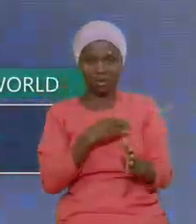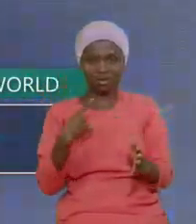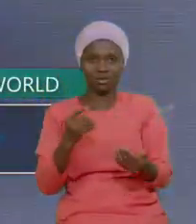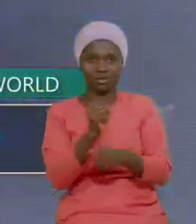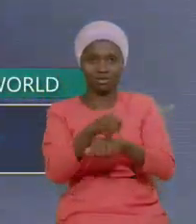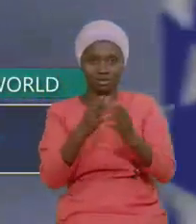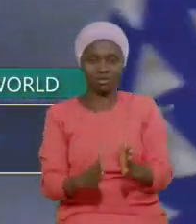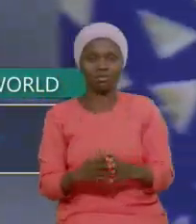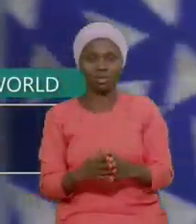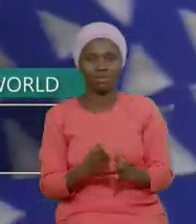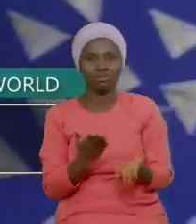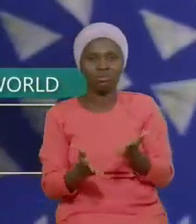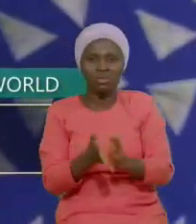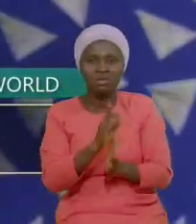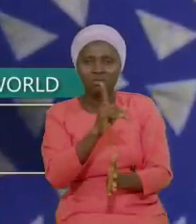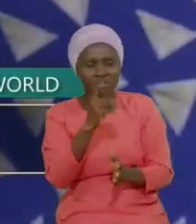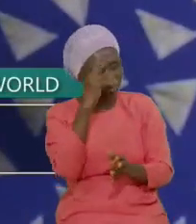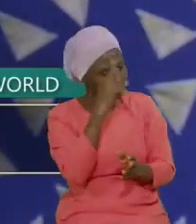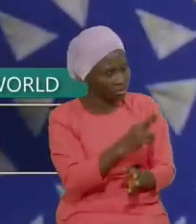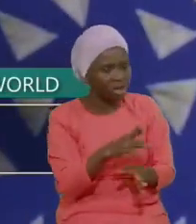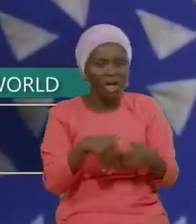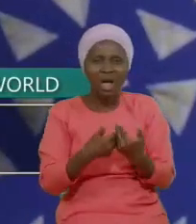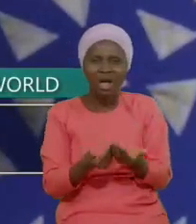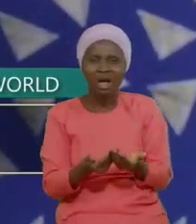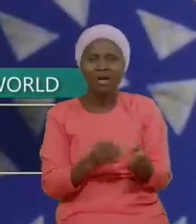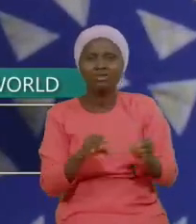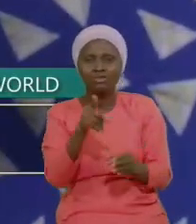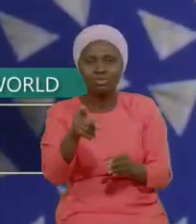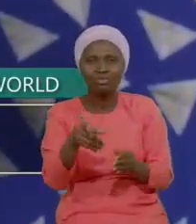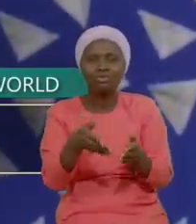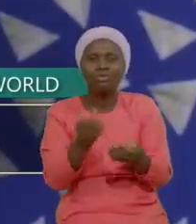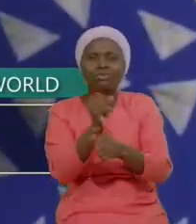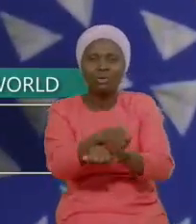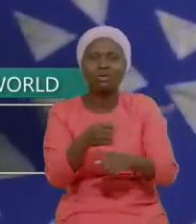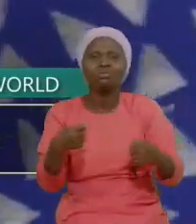Sir, how did you overcome your challenges?